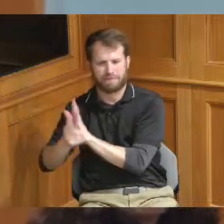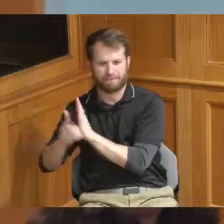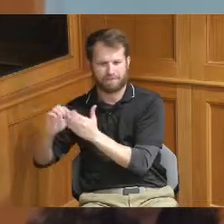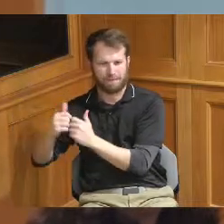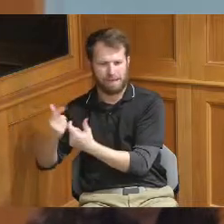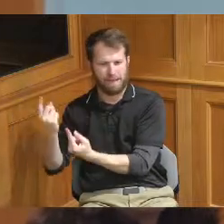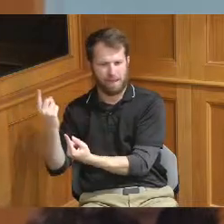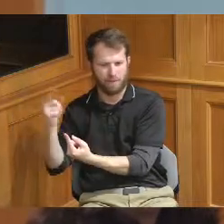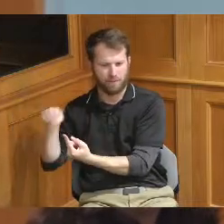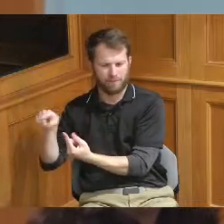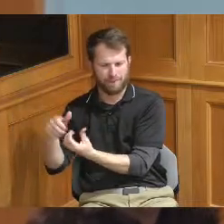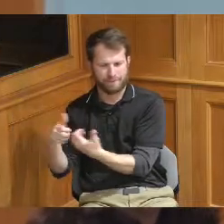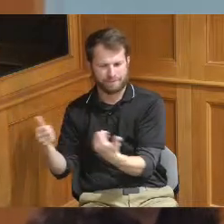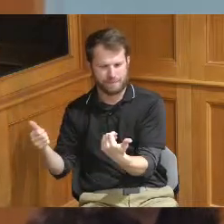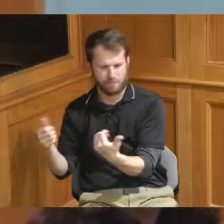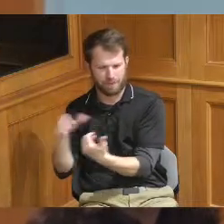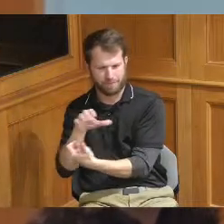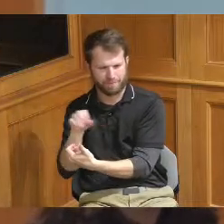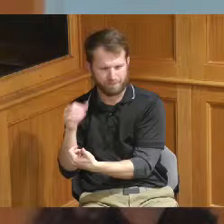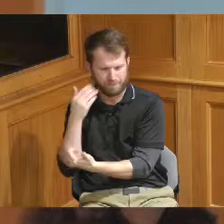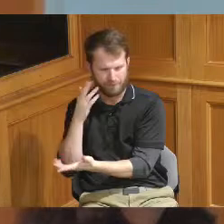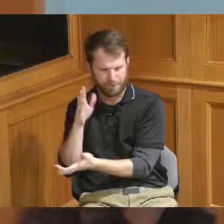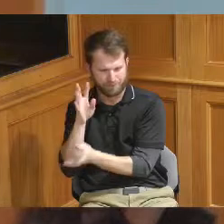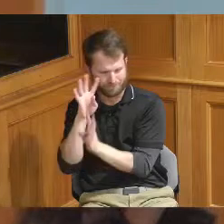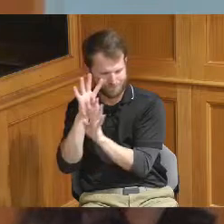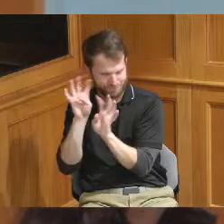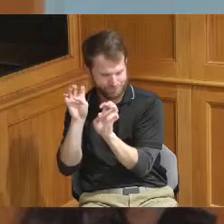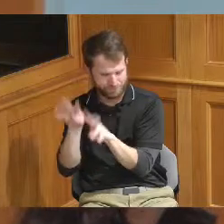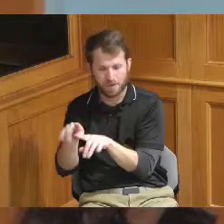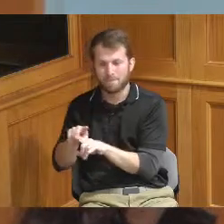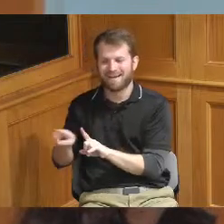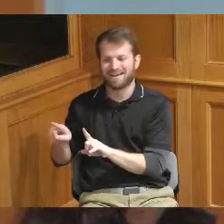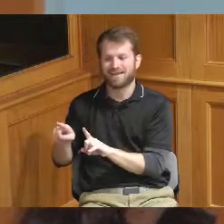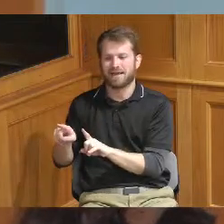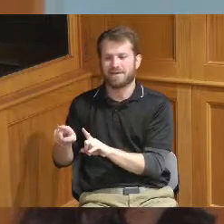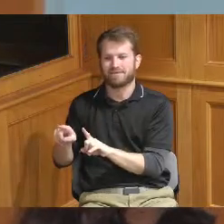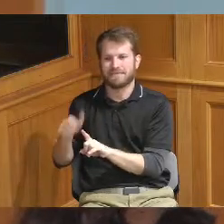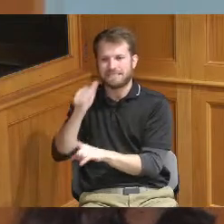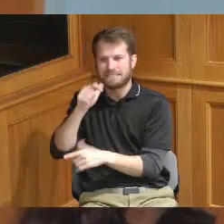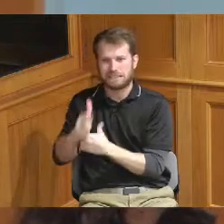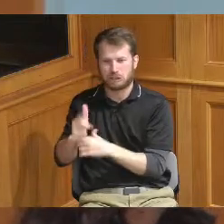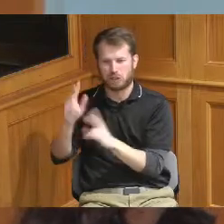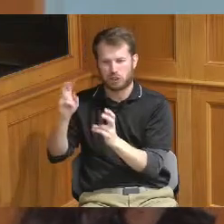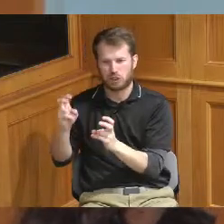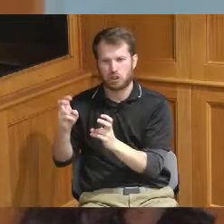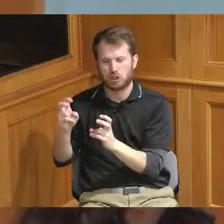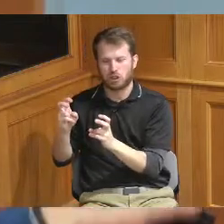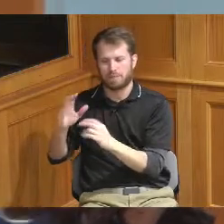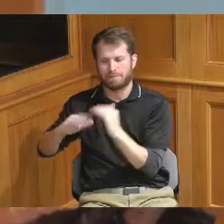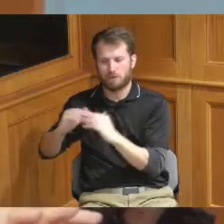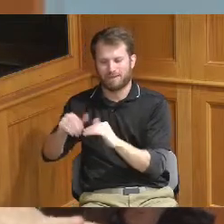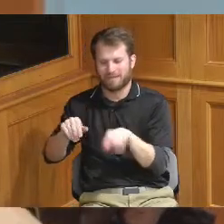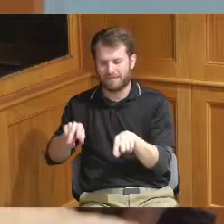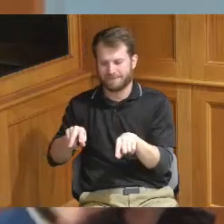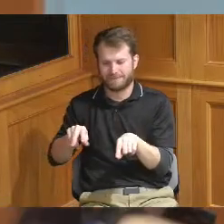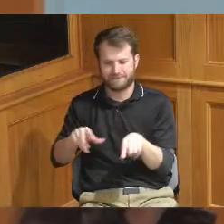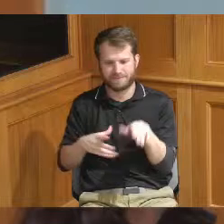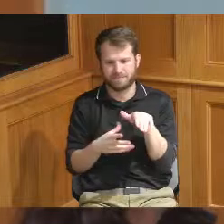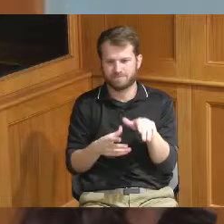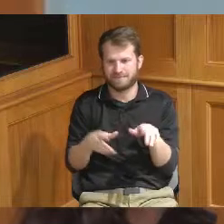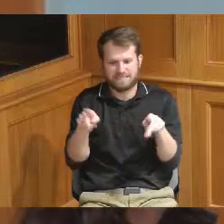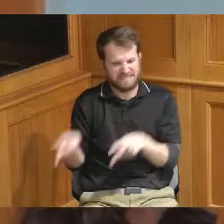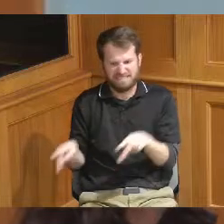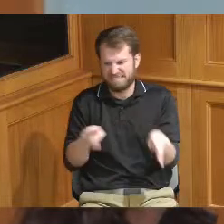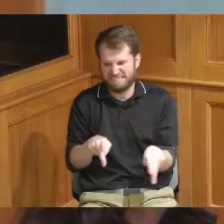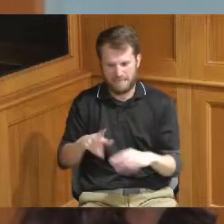they kind of separating out the company. And they're in a sister building. It's an exact mirror image of ours. The other buildings in there, there's a big